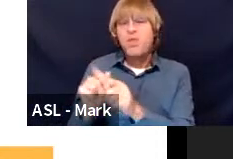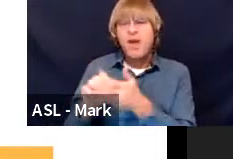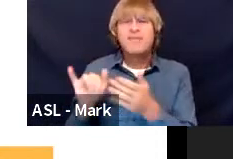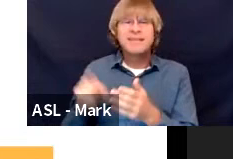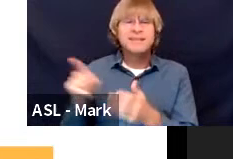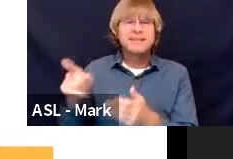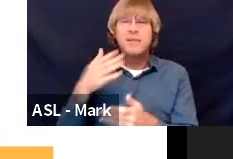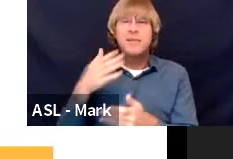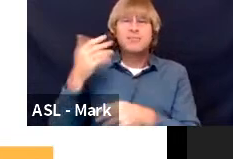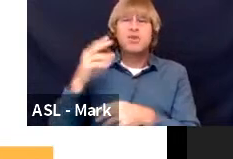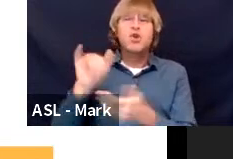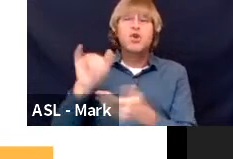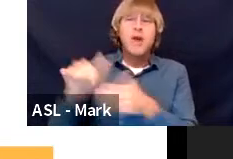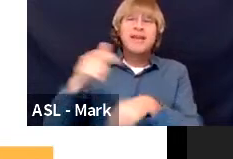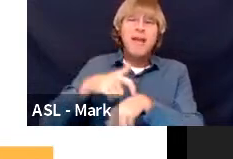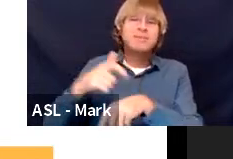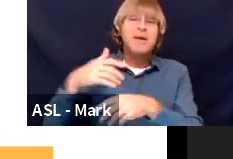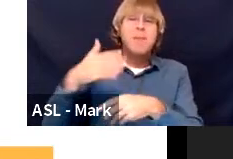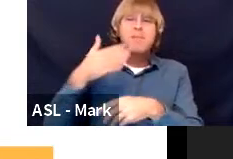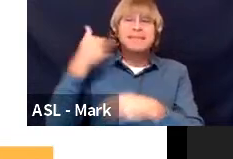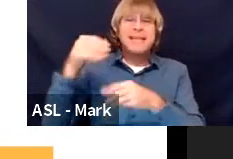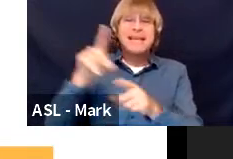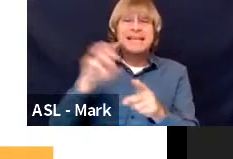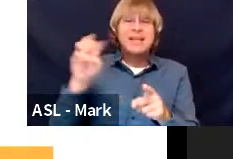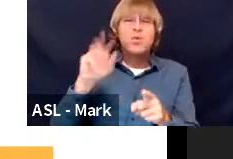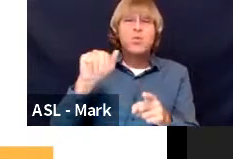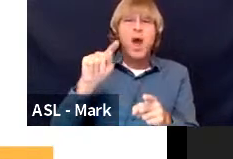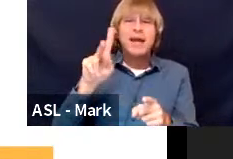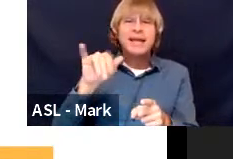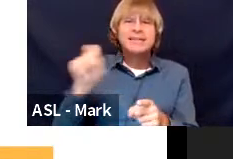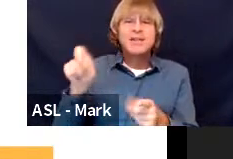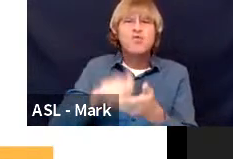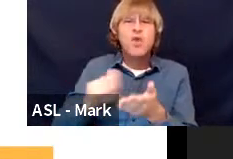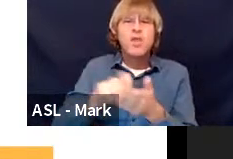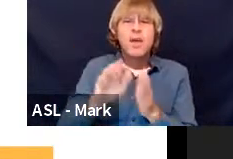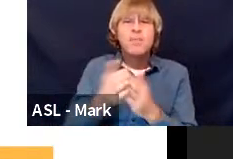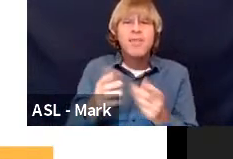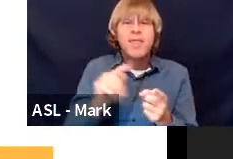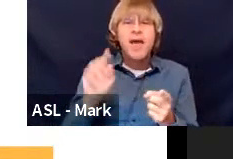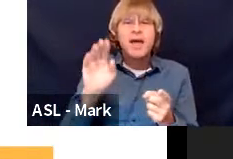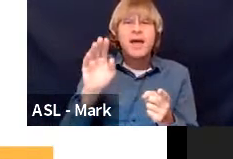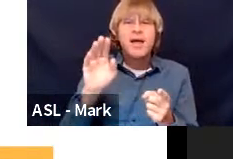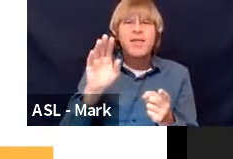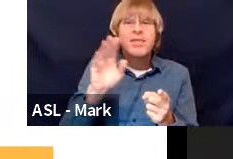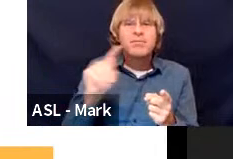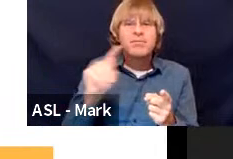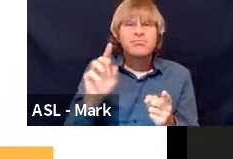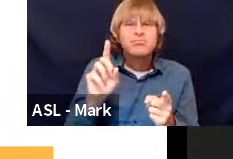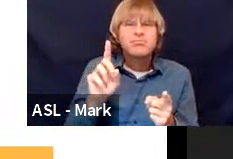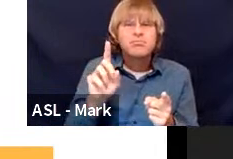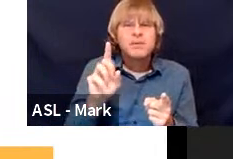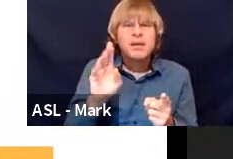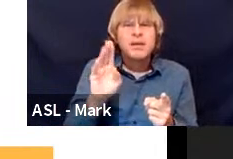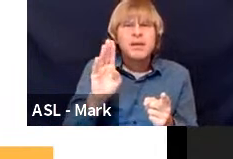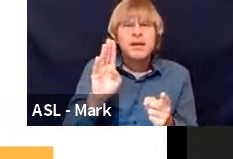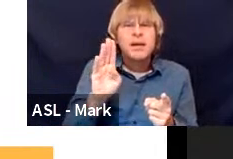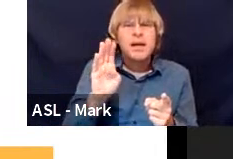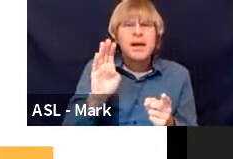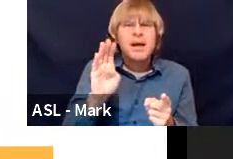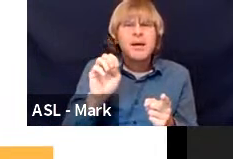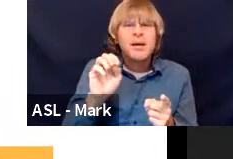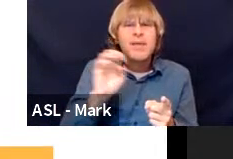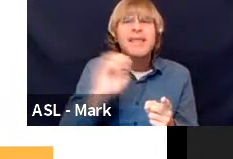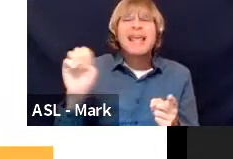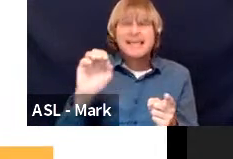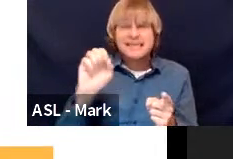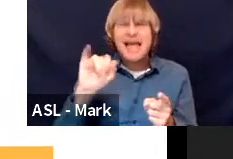Times bestseller, Dee Watkins, who had written the book, The B-Side, all about growing up on the